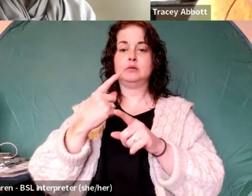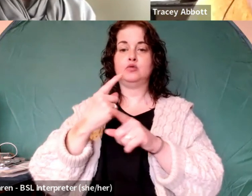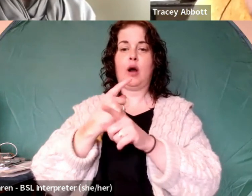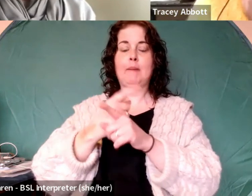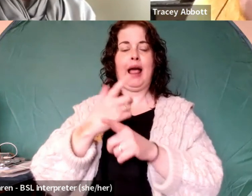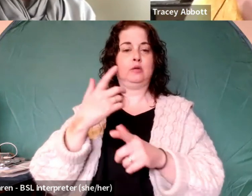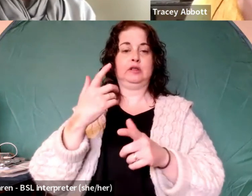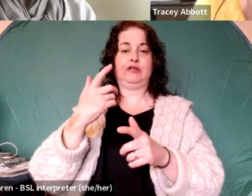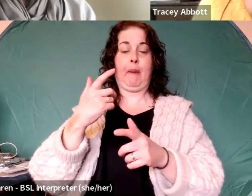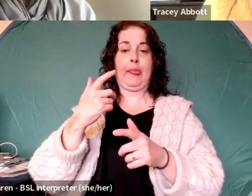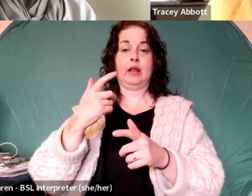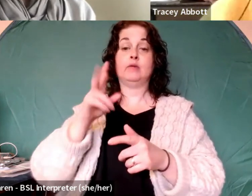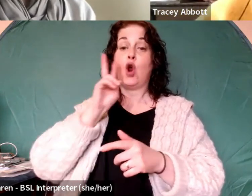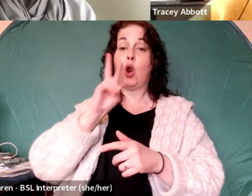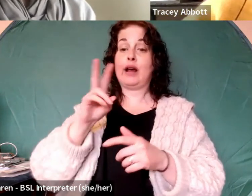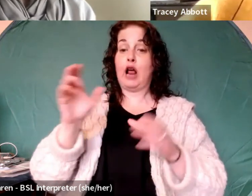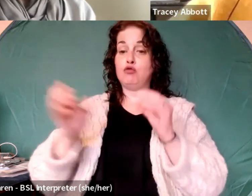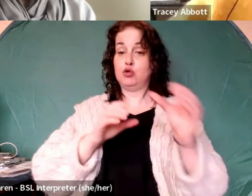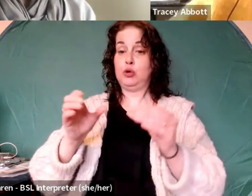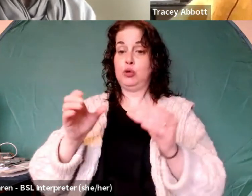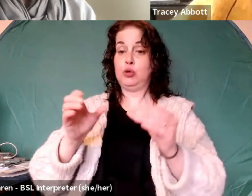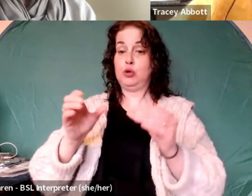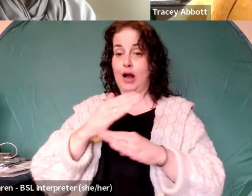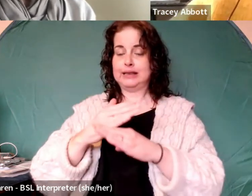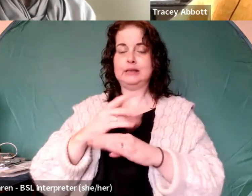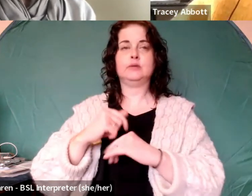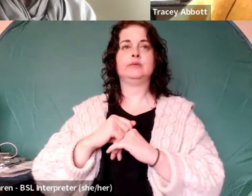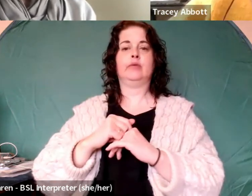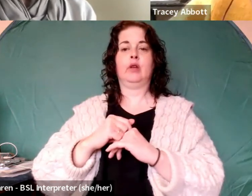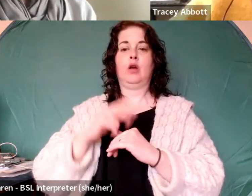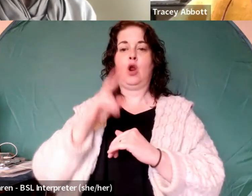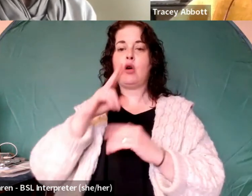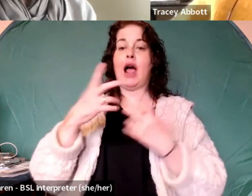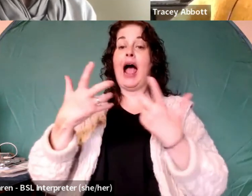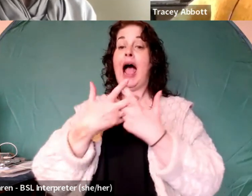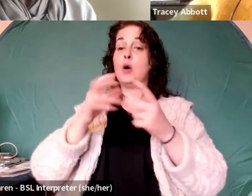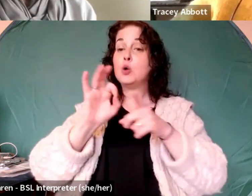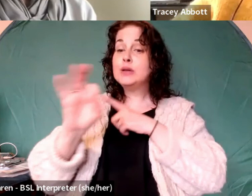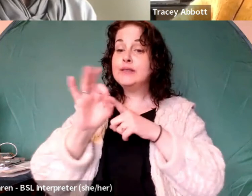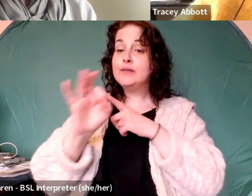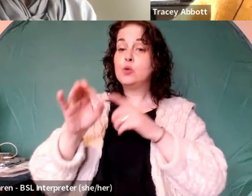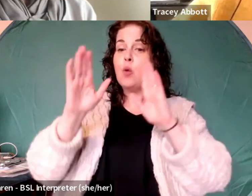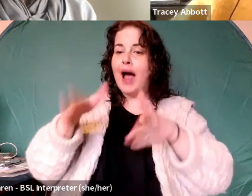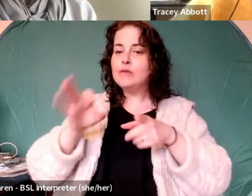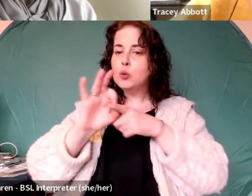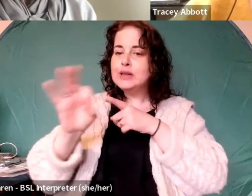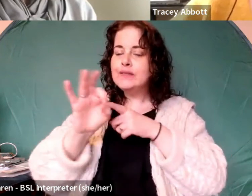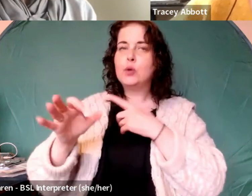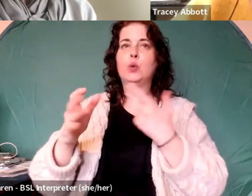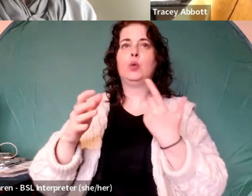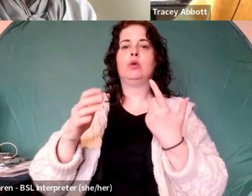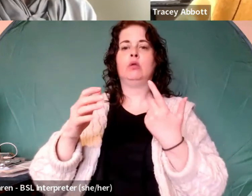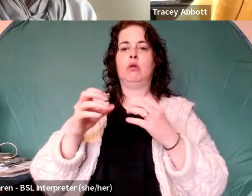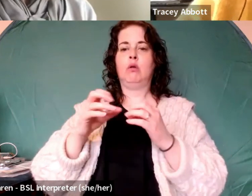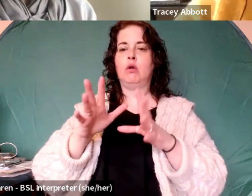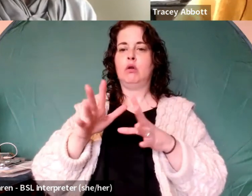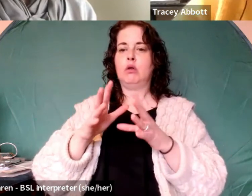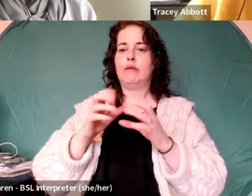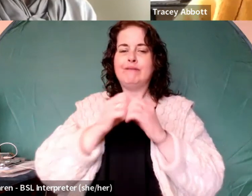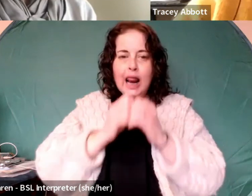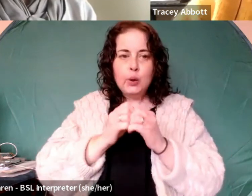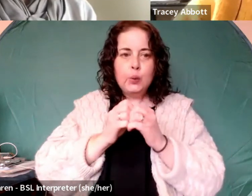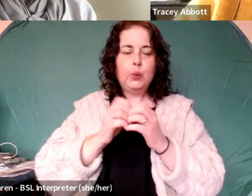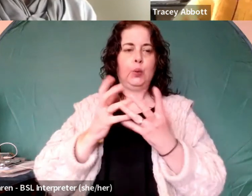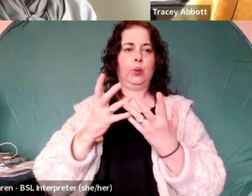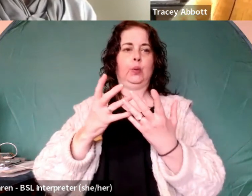of, looking at the recruitment practices, looking at how you interview. Do you have to interview? What values you're looking for? What